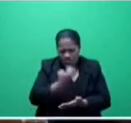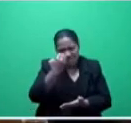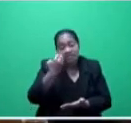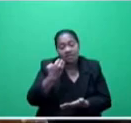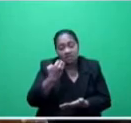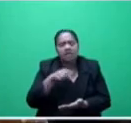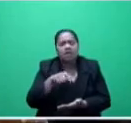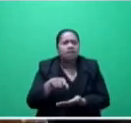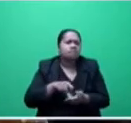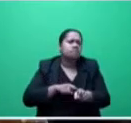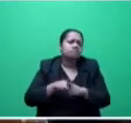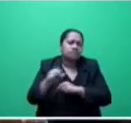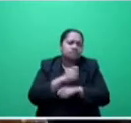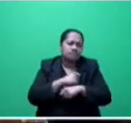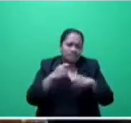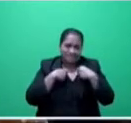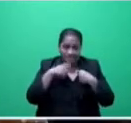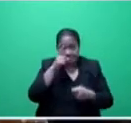Communication, majority of our people